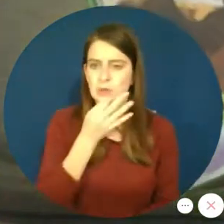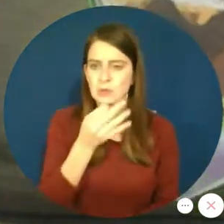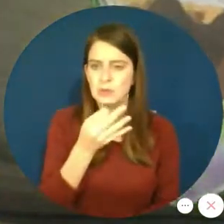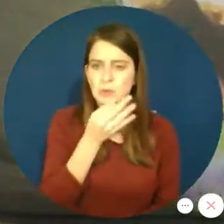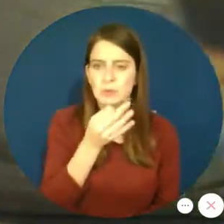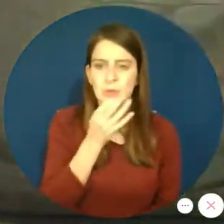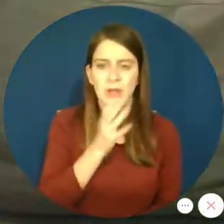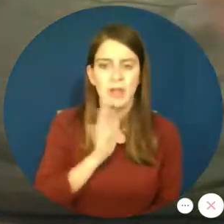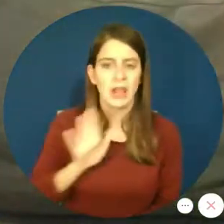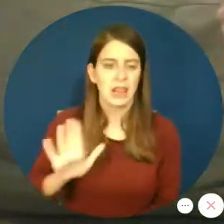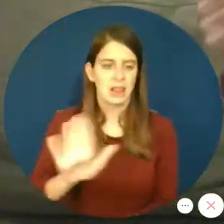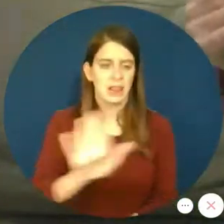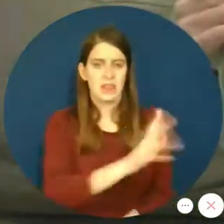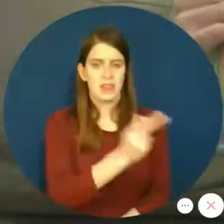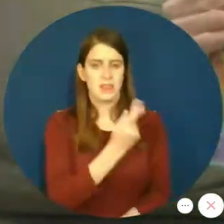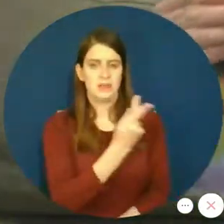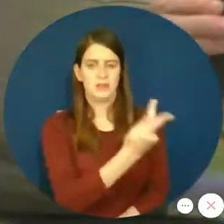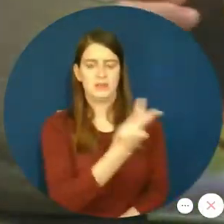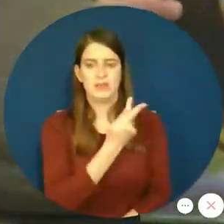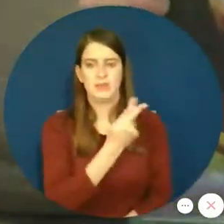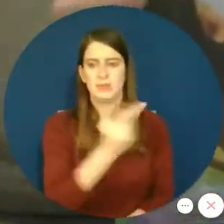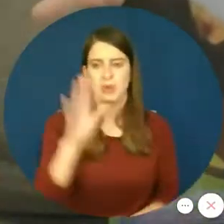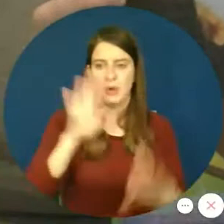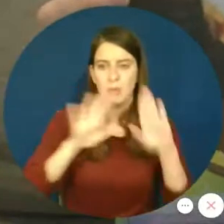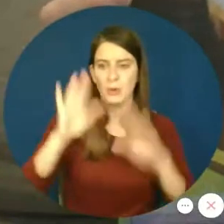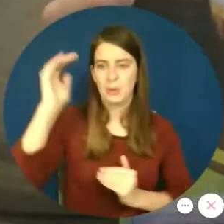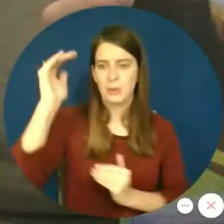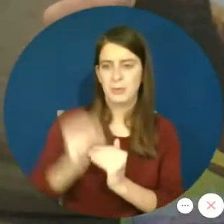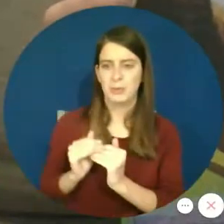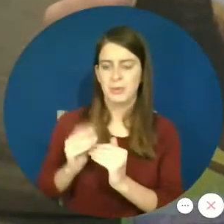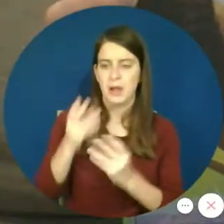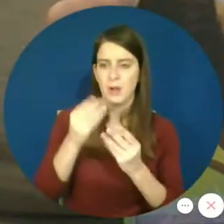worries were gone.